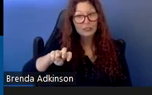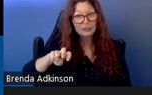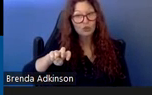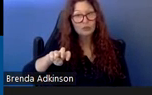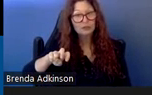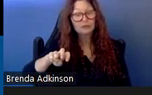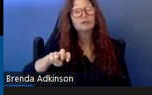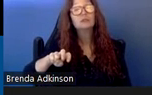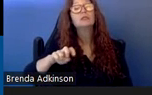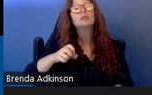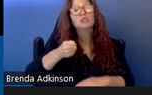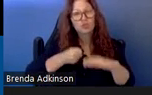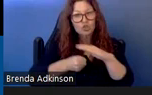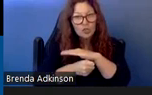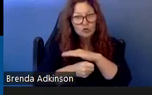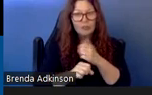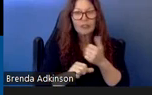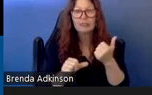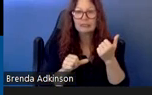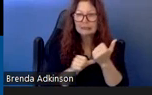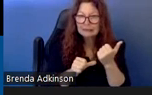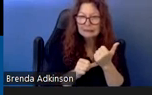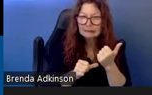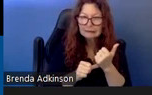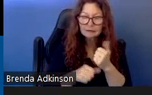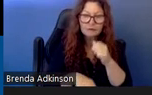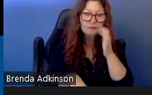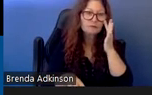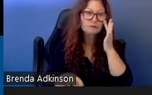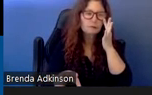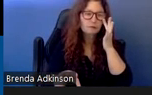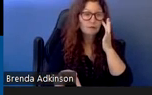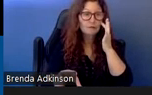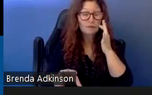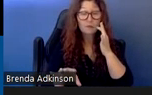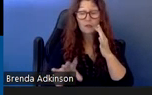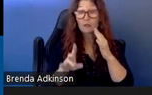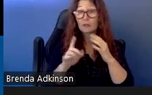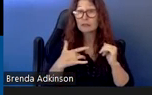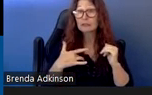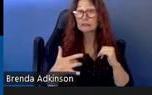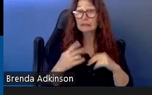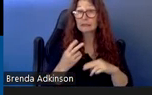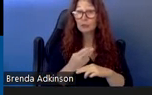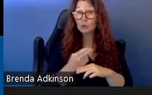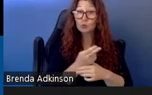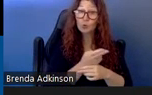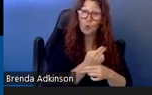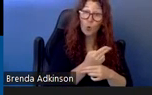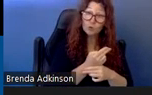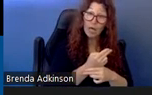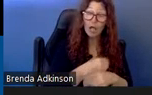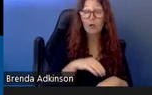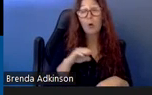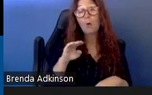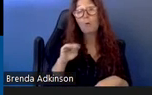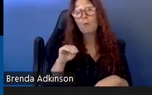It is a form of sheltering. It primarily uses hotels and motels, and